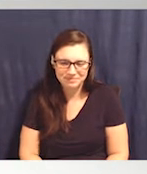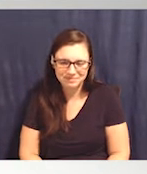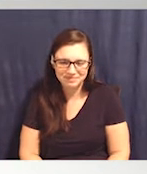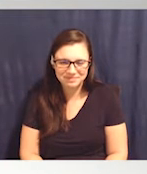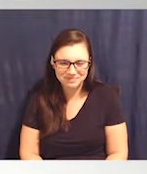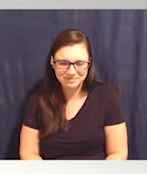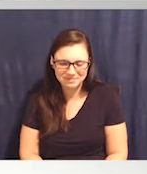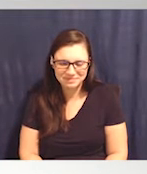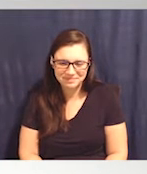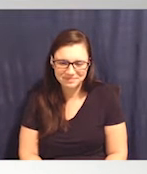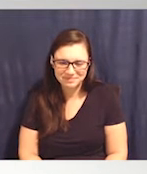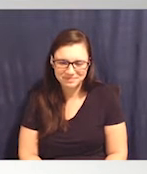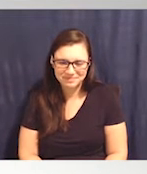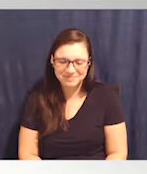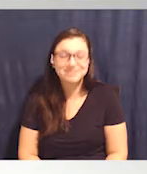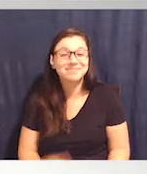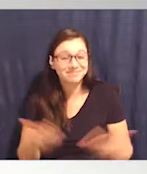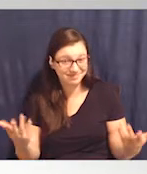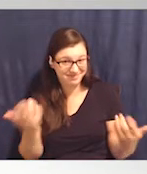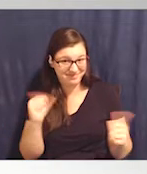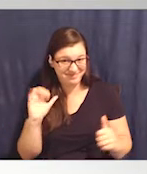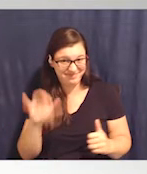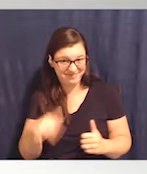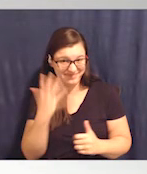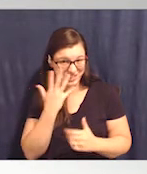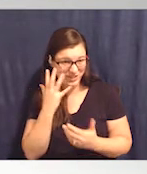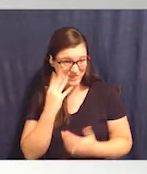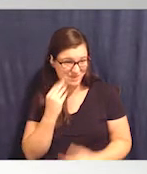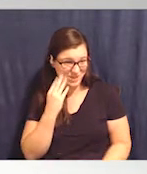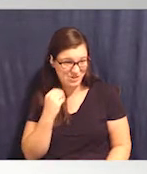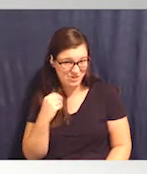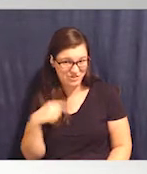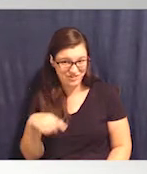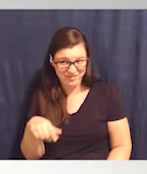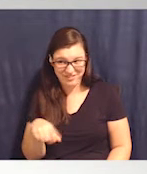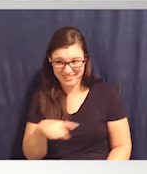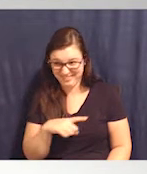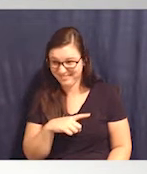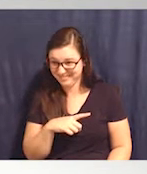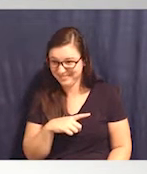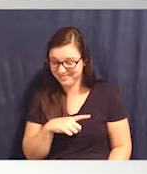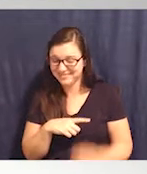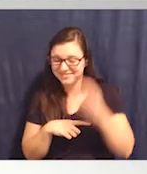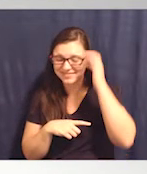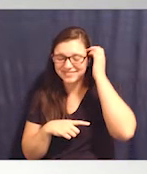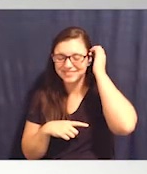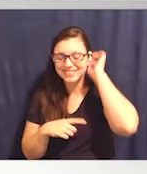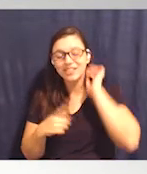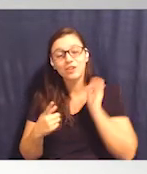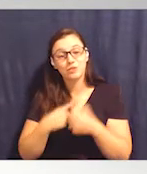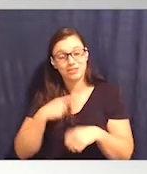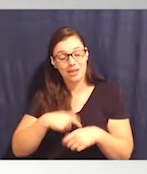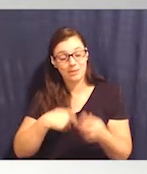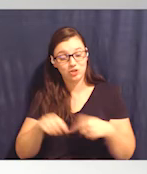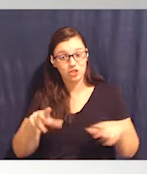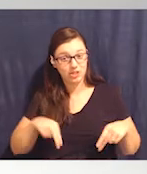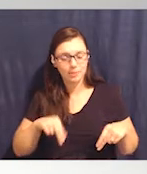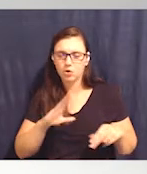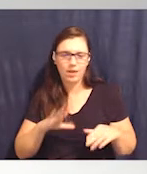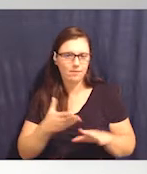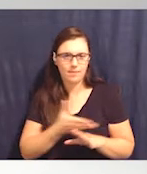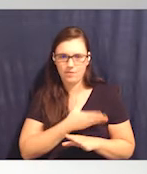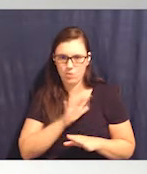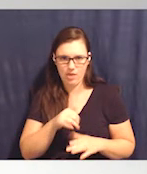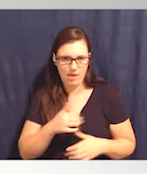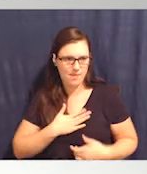So does any of that look familiar to you guys at all? I will tell you the first time I changed a diaper, I'd never changed a diaper in my life. It was like, oh my God, what